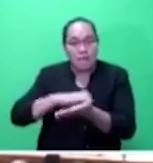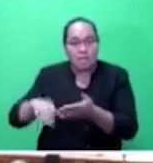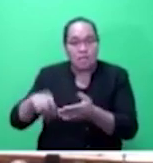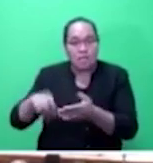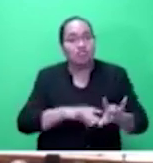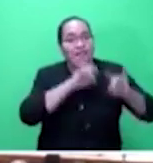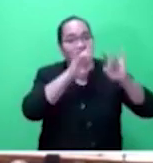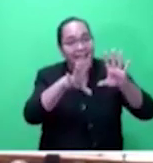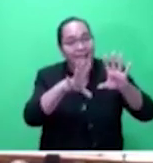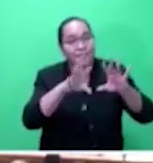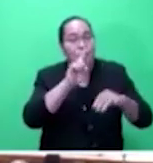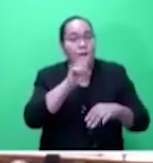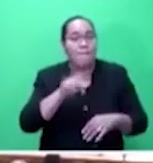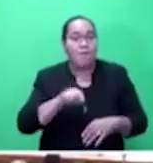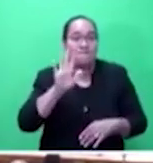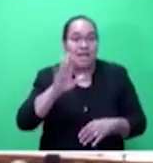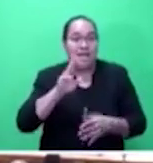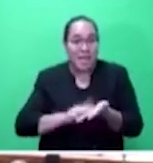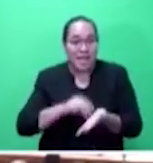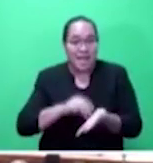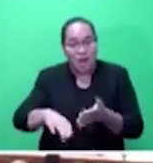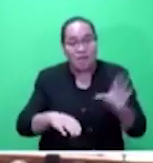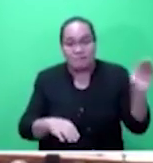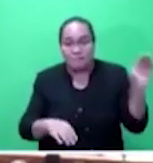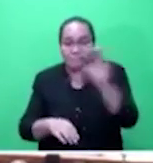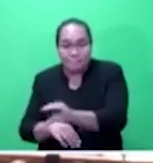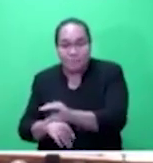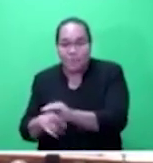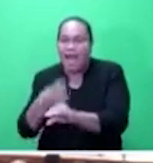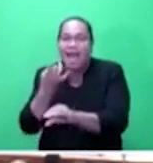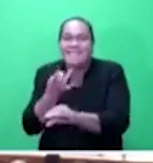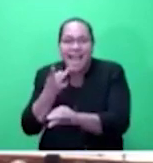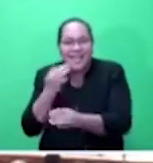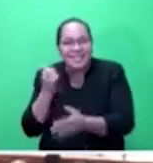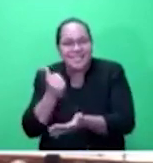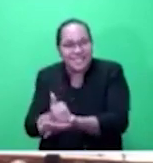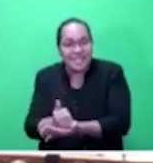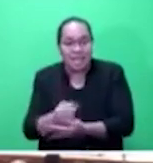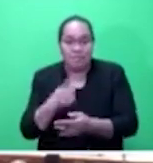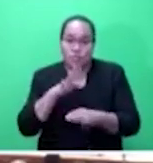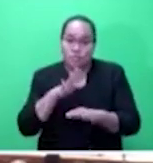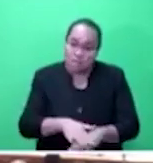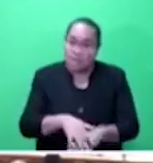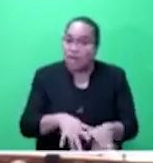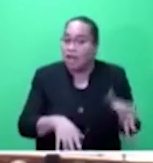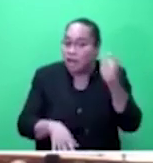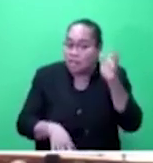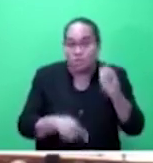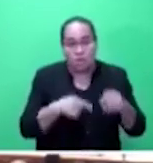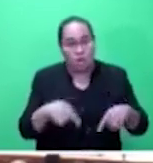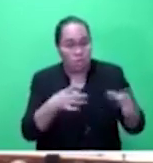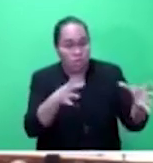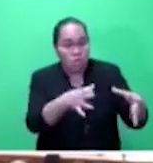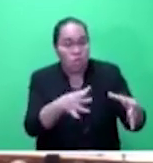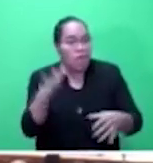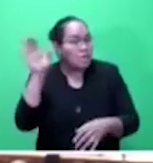Australian government pitching in Australian $1.5 million in combined cash and in-kind assistance And whilst we were sitting down listening to the opposition, we got news